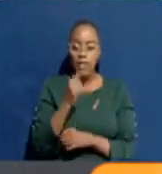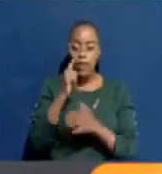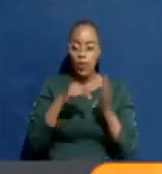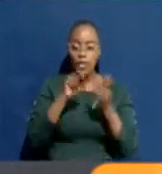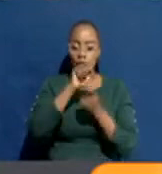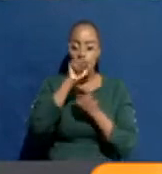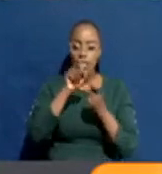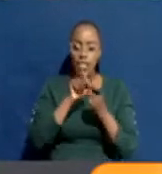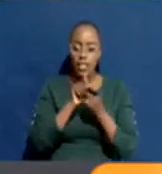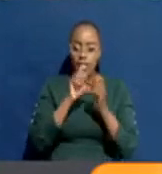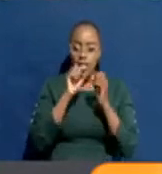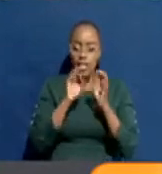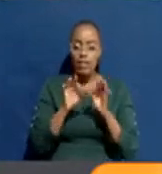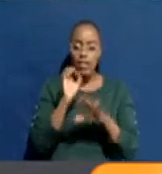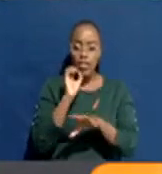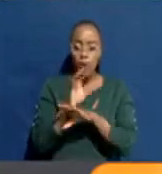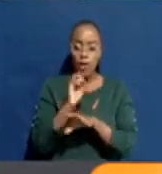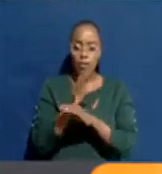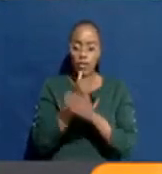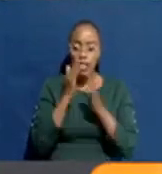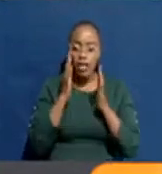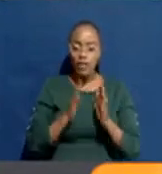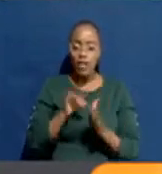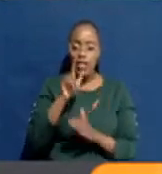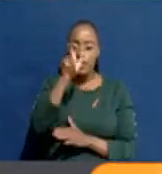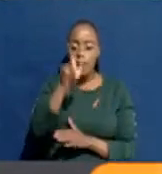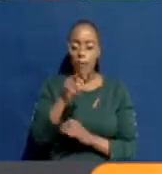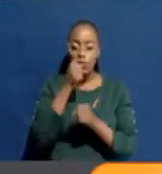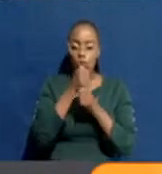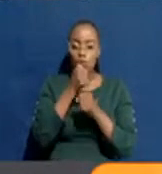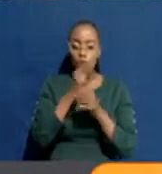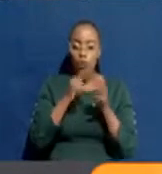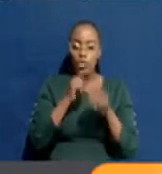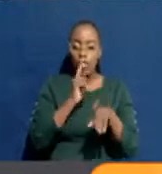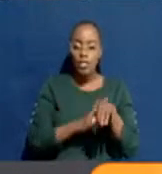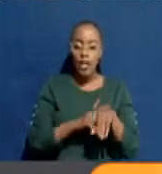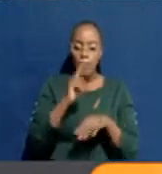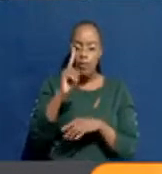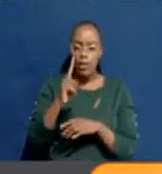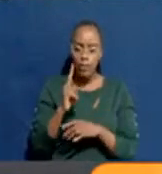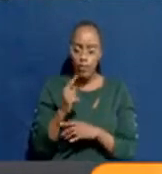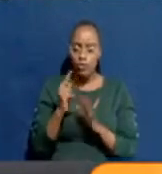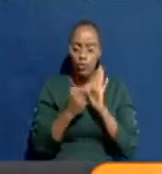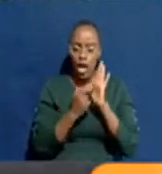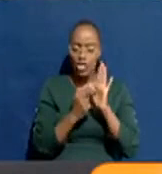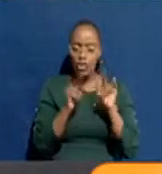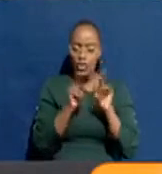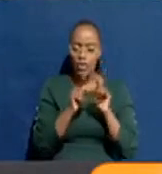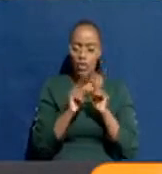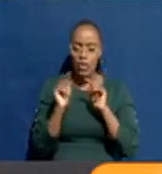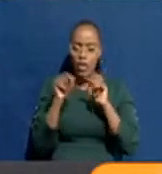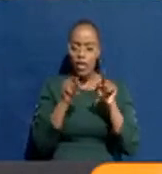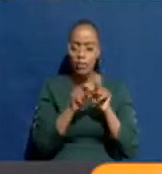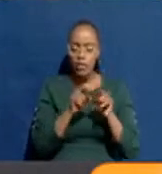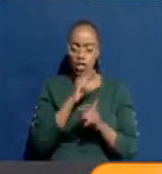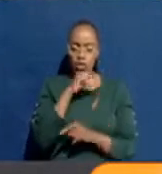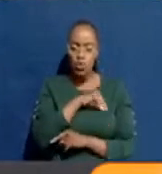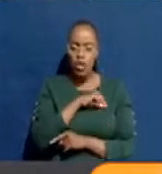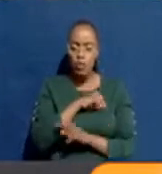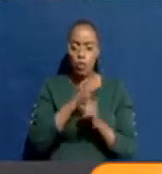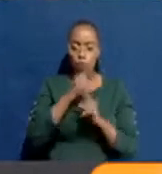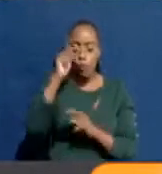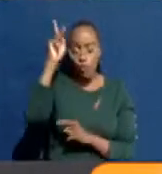exactly, if they were advising anyone, what that person would do. Because when I come to such a show also, I come also to benefit from the